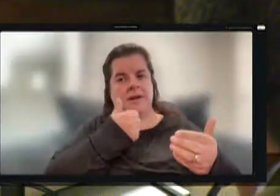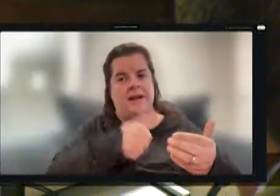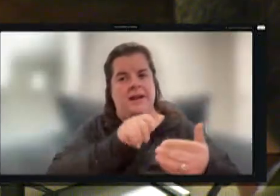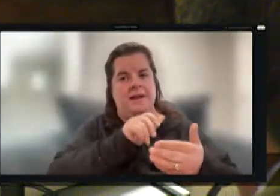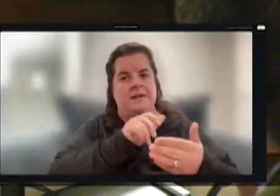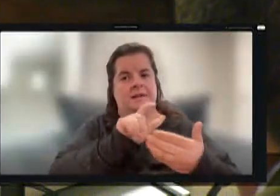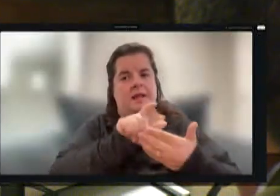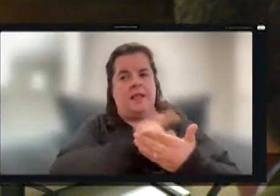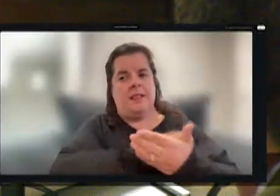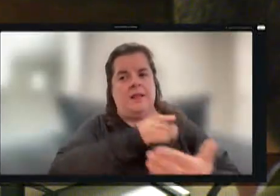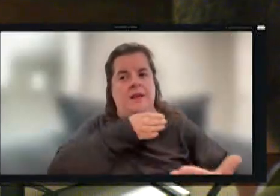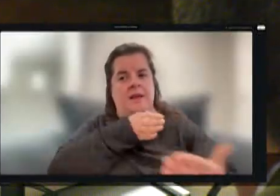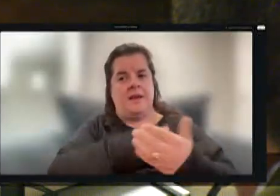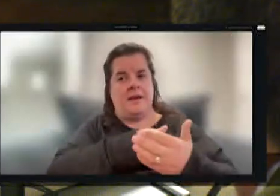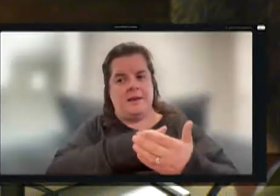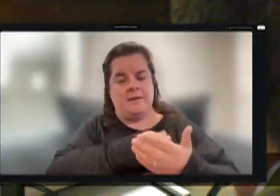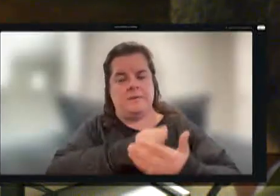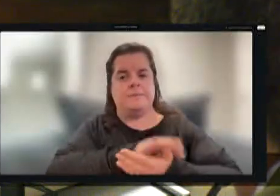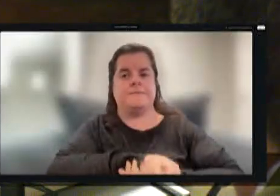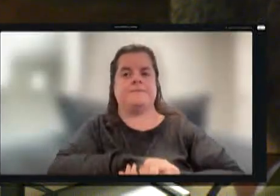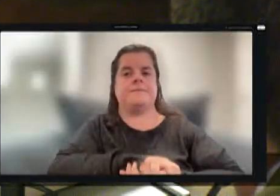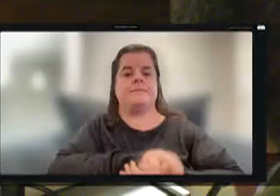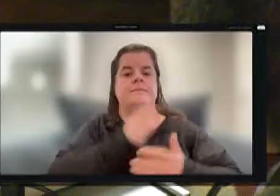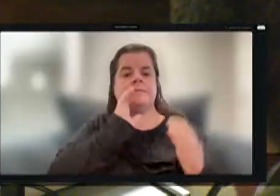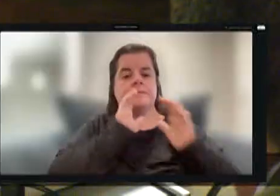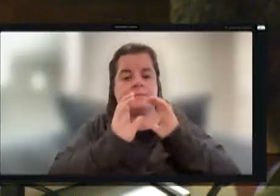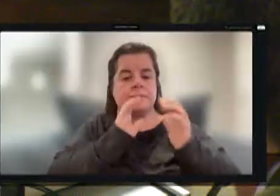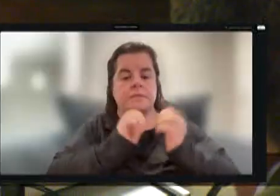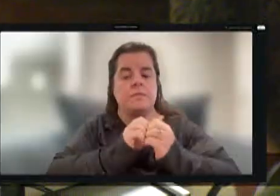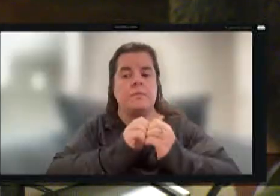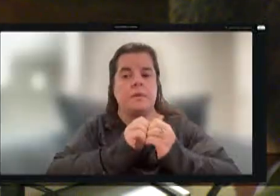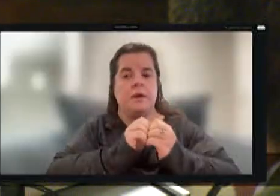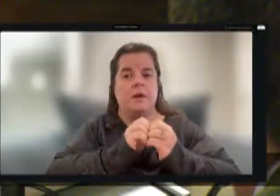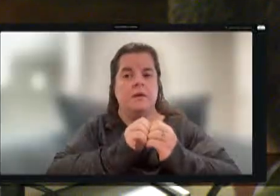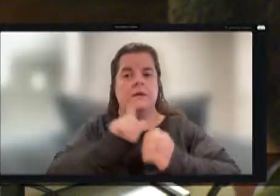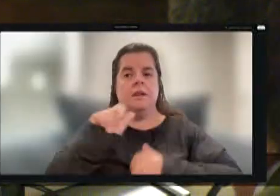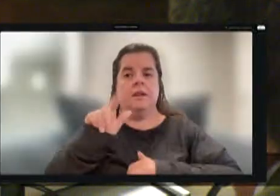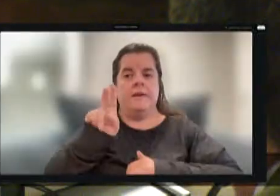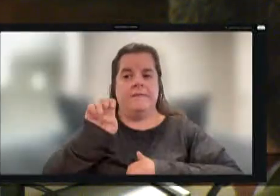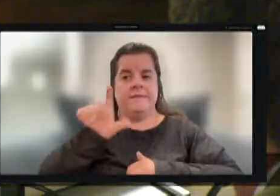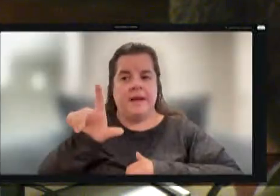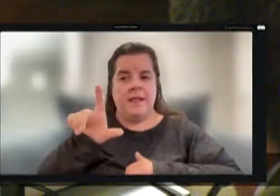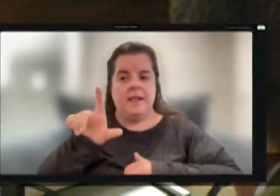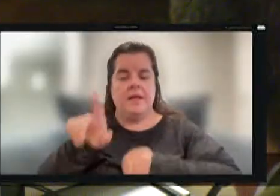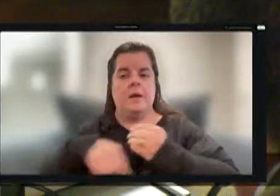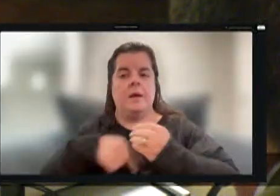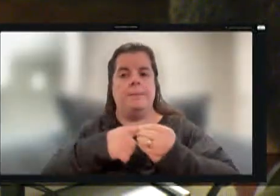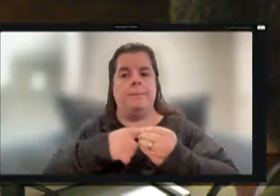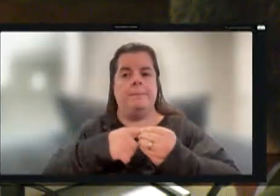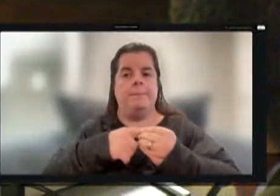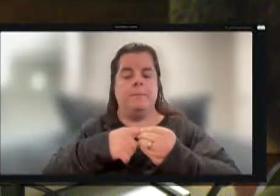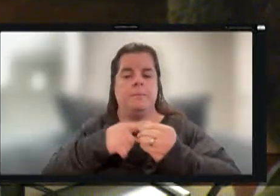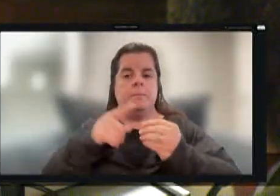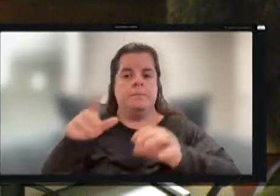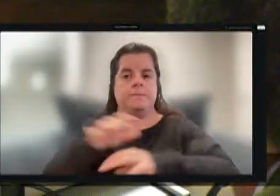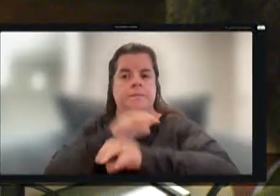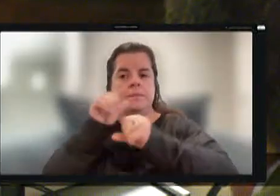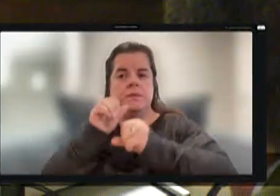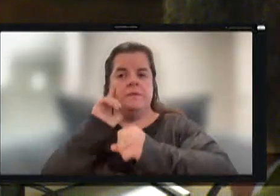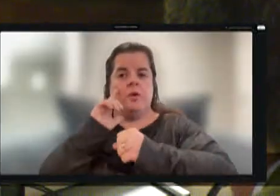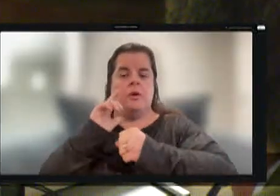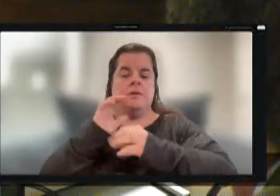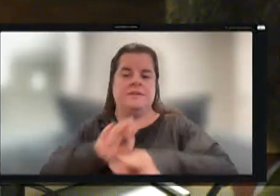litigation. I have been in conversation with Councilman Lavelle about convening a stakeholder